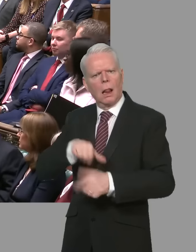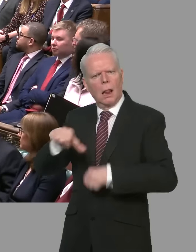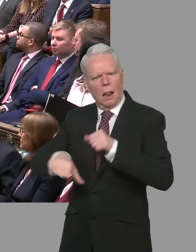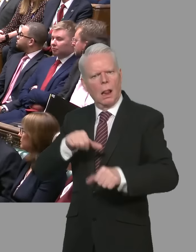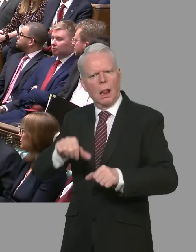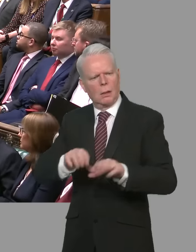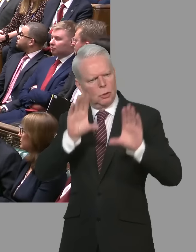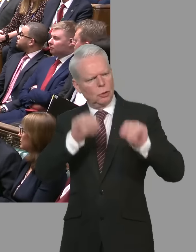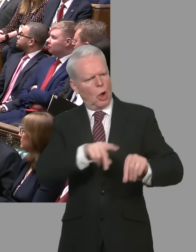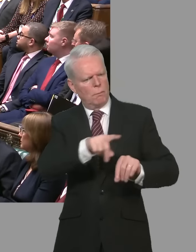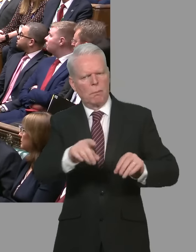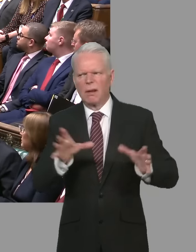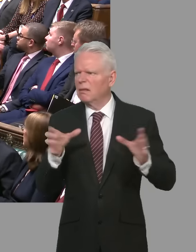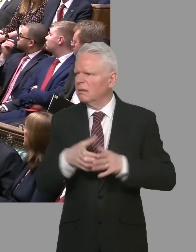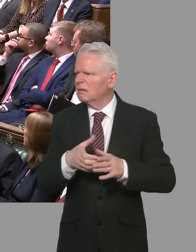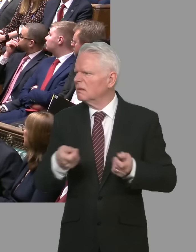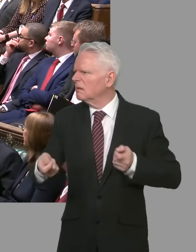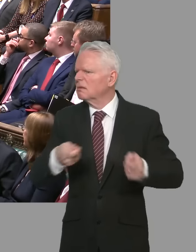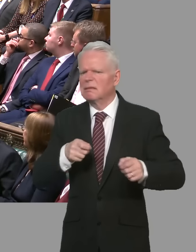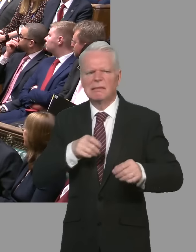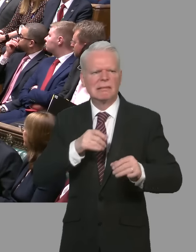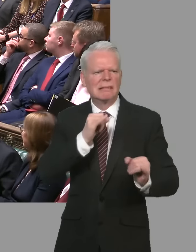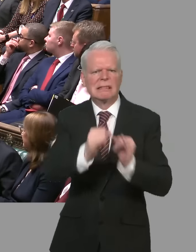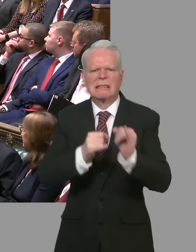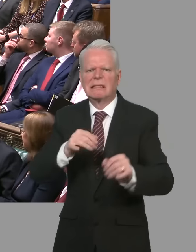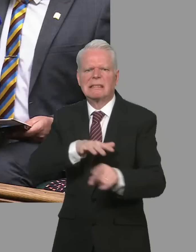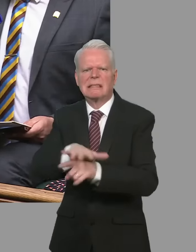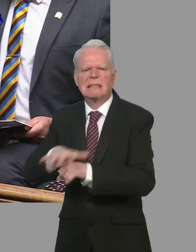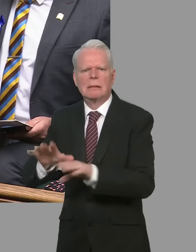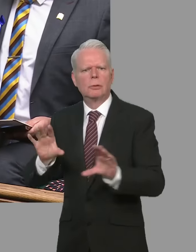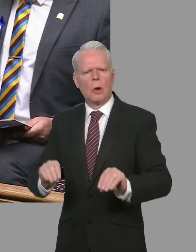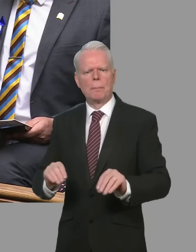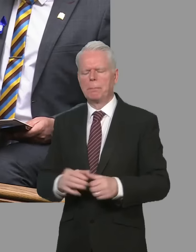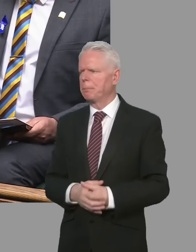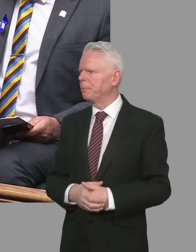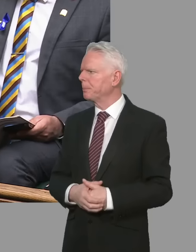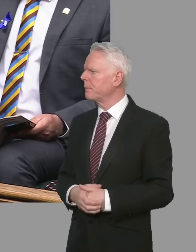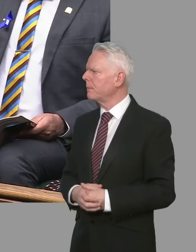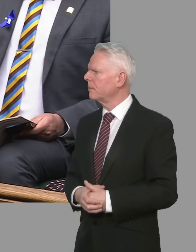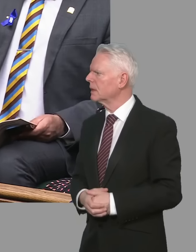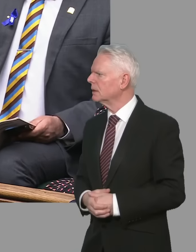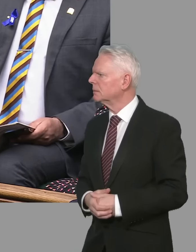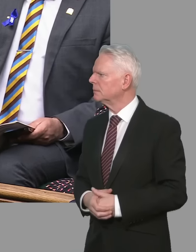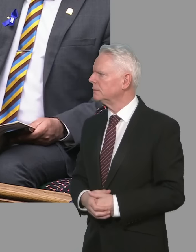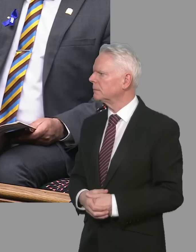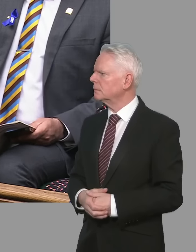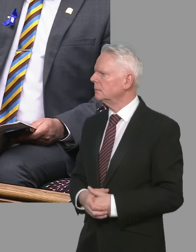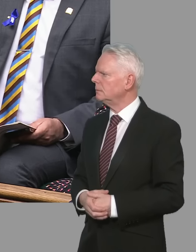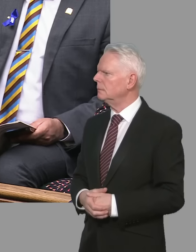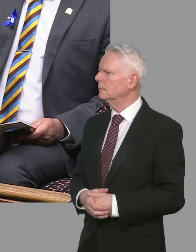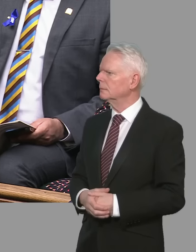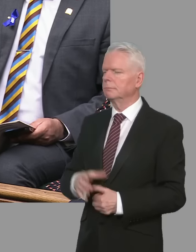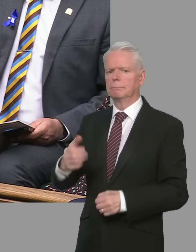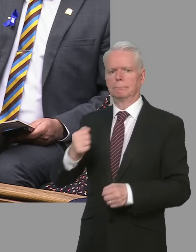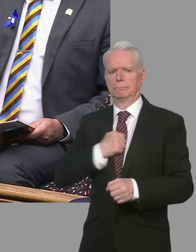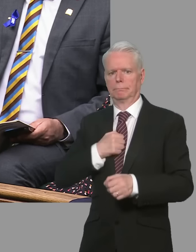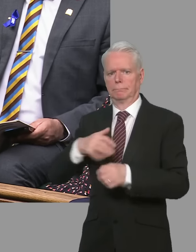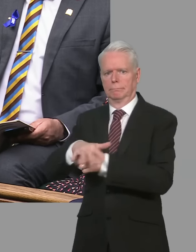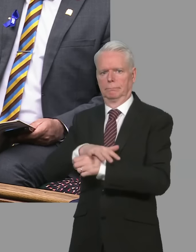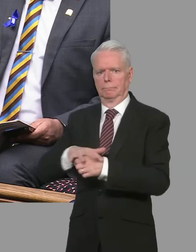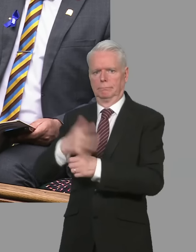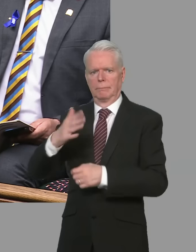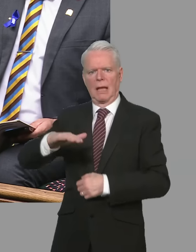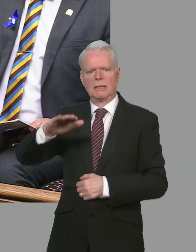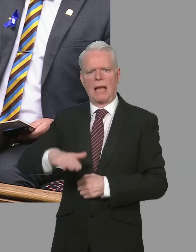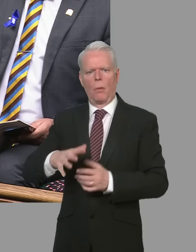have a cohesive and diverse community with a significant Jewish population and a thriving Muslim community and many others